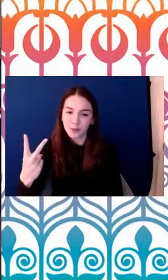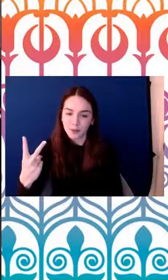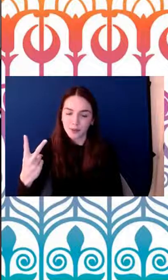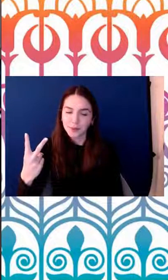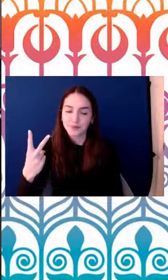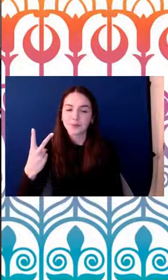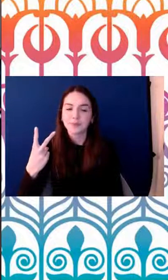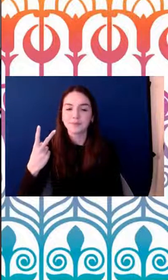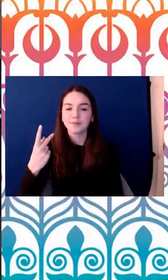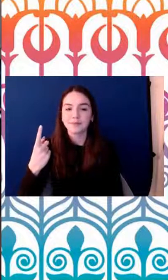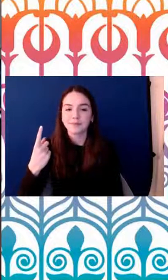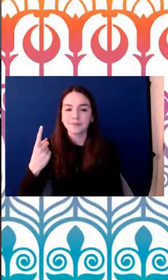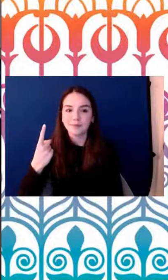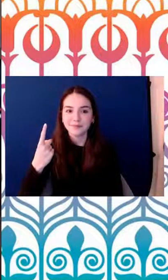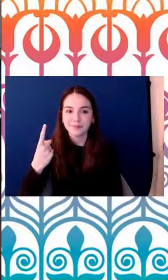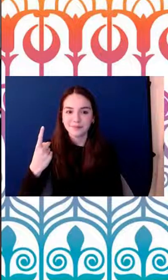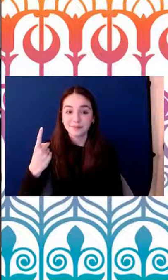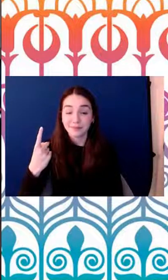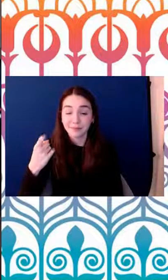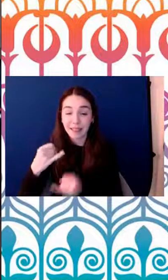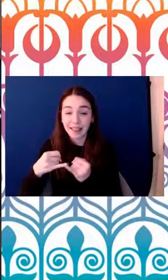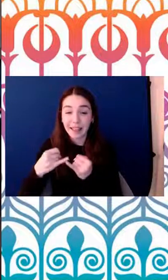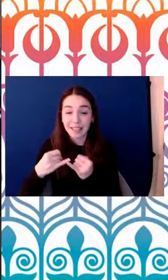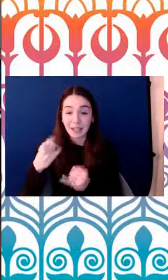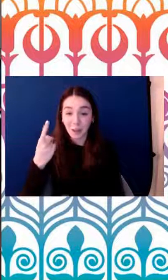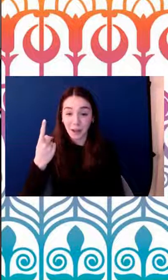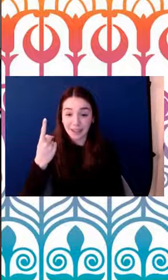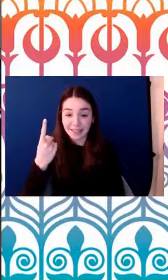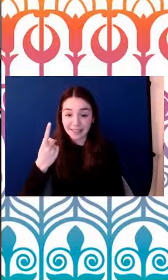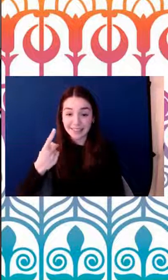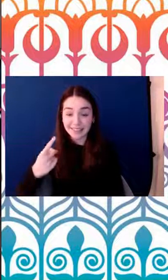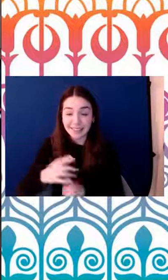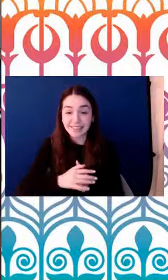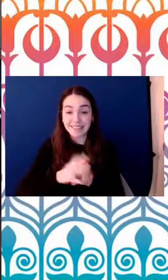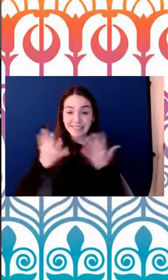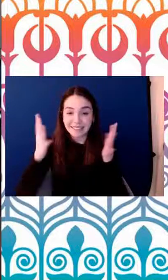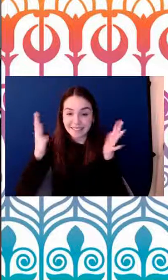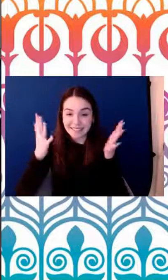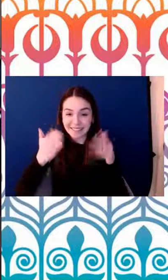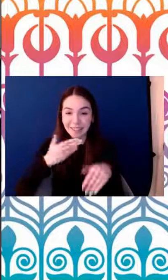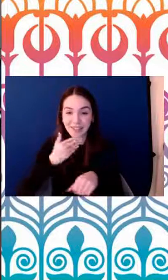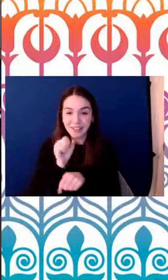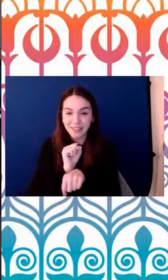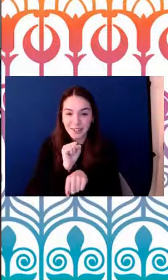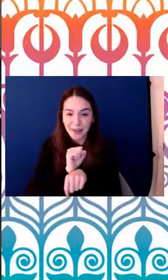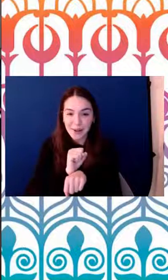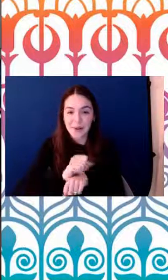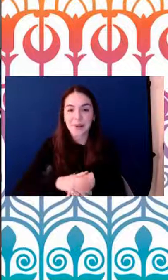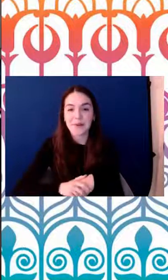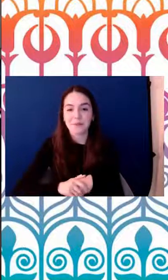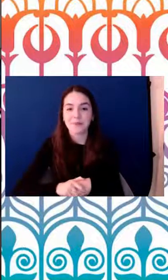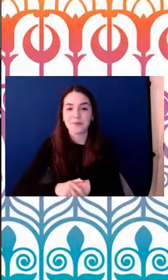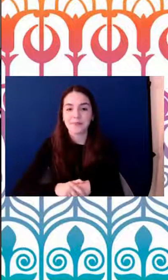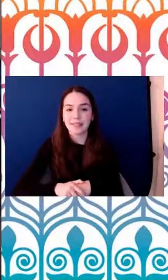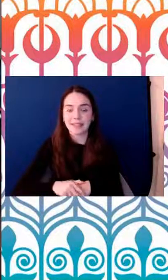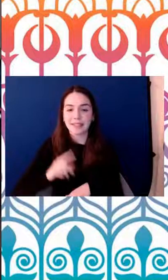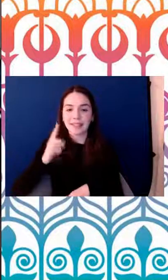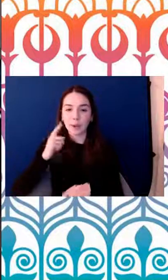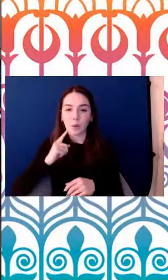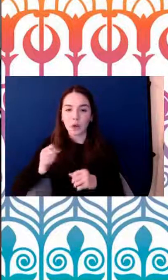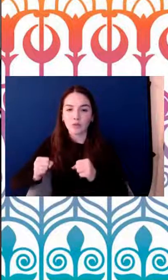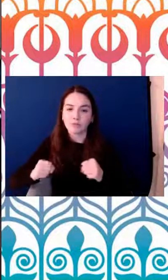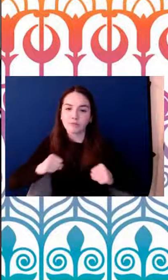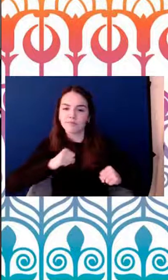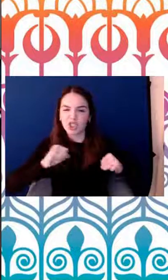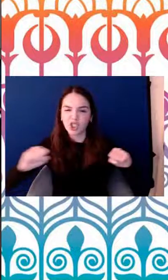2. Last one. 1. Good job, you guys. I think I'm gonna turn my body,